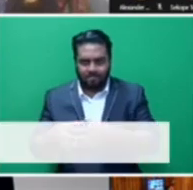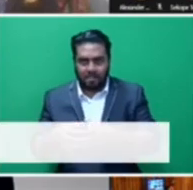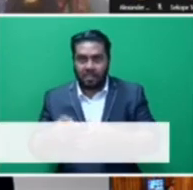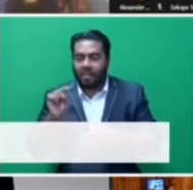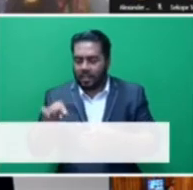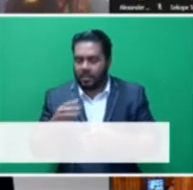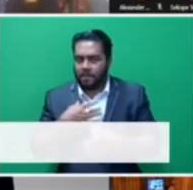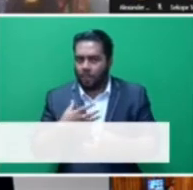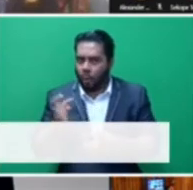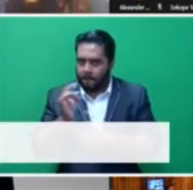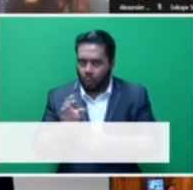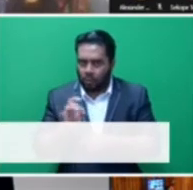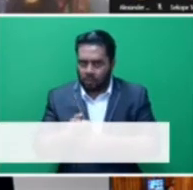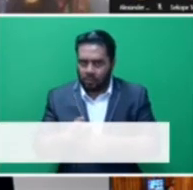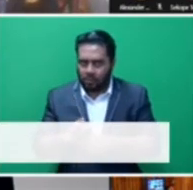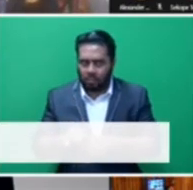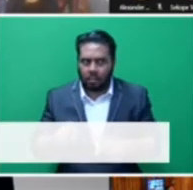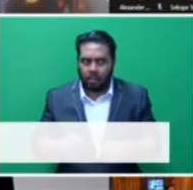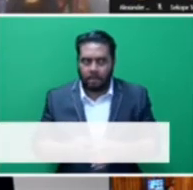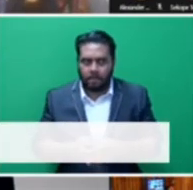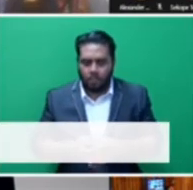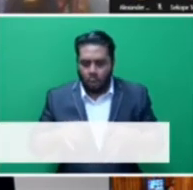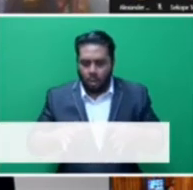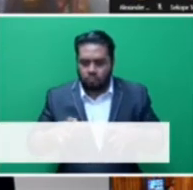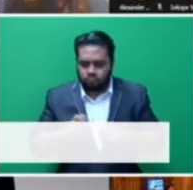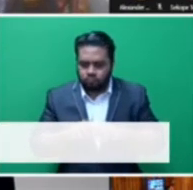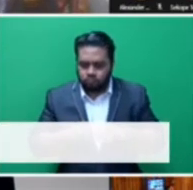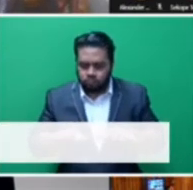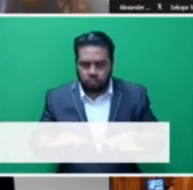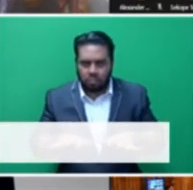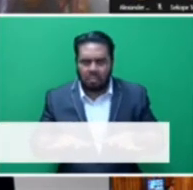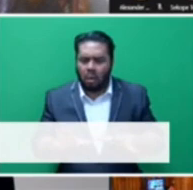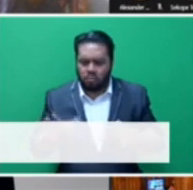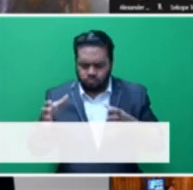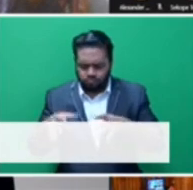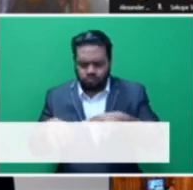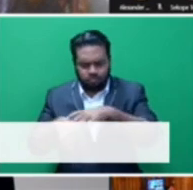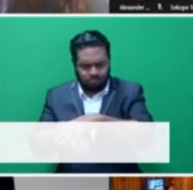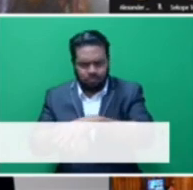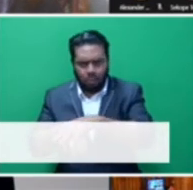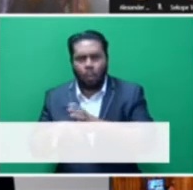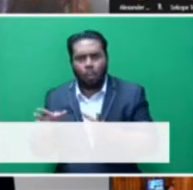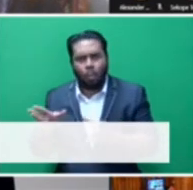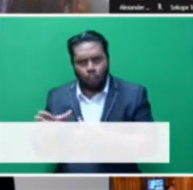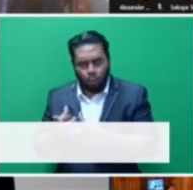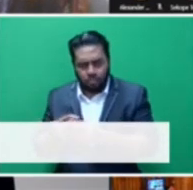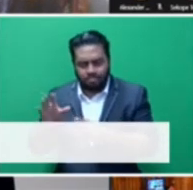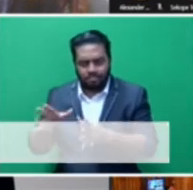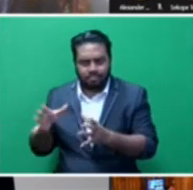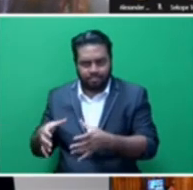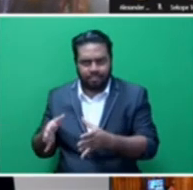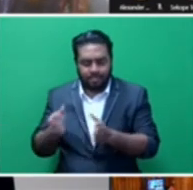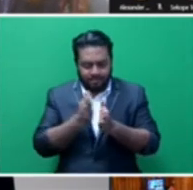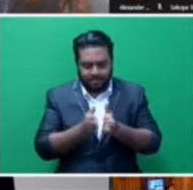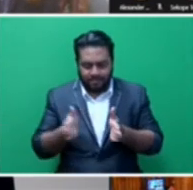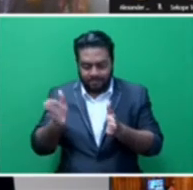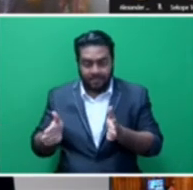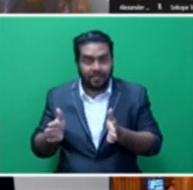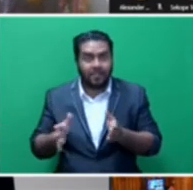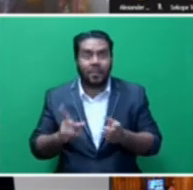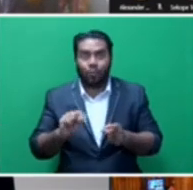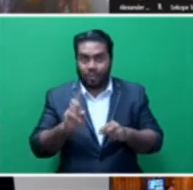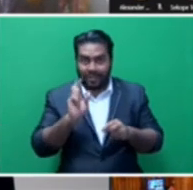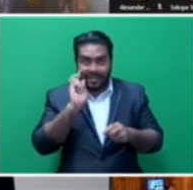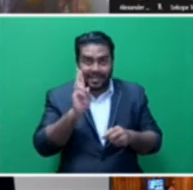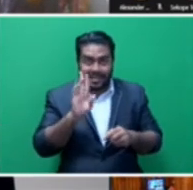more important to us than having more cases widespread being picked up from the community. So as you can see, there are some families,